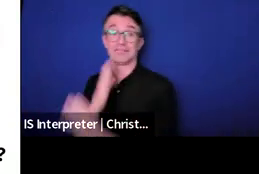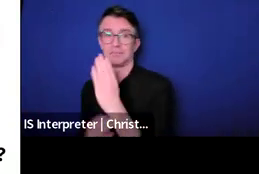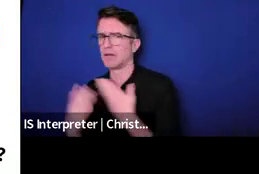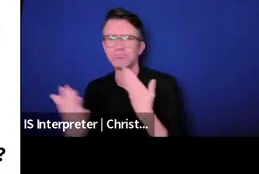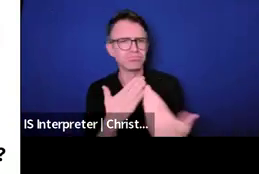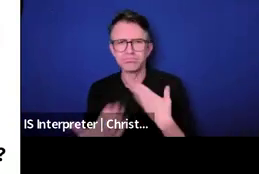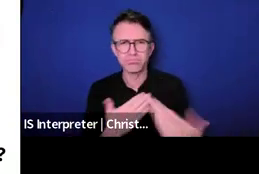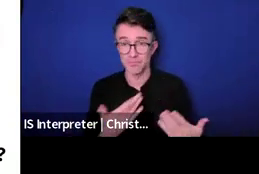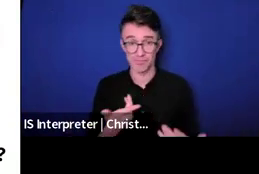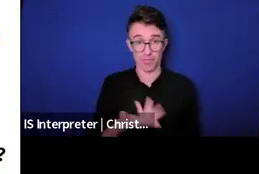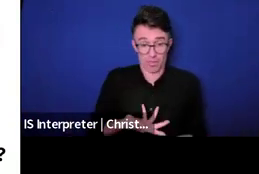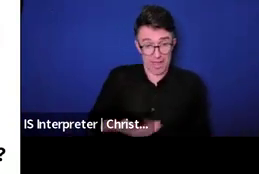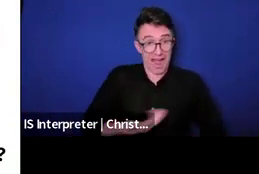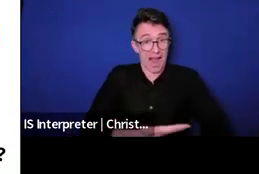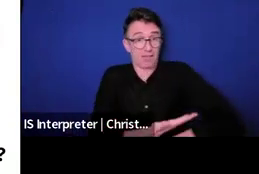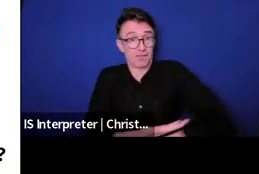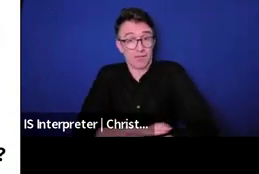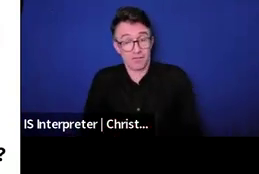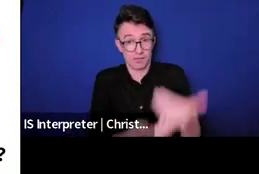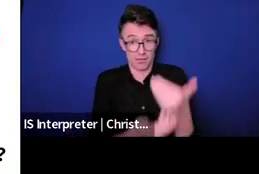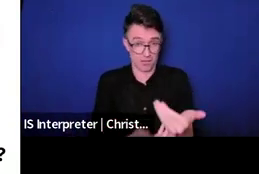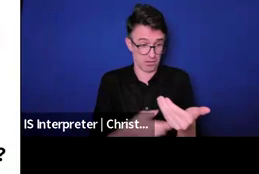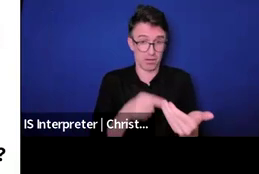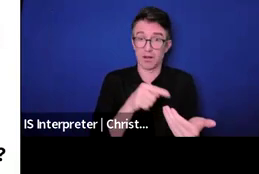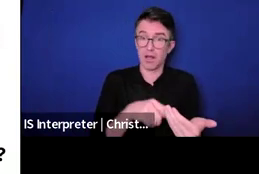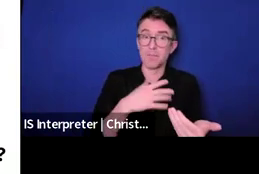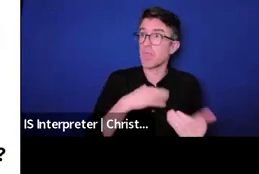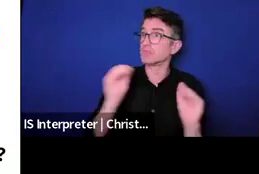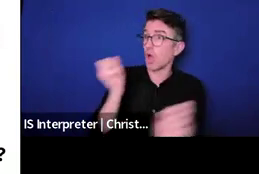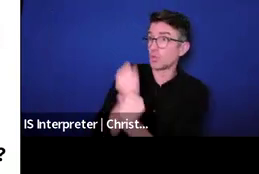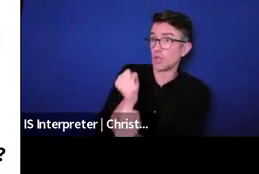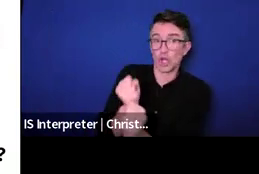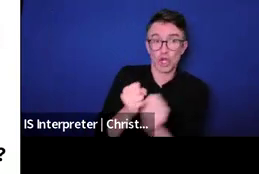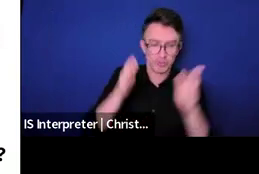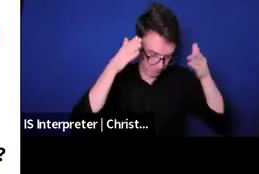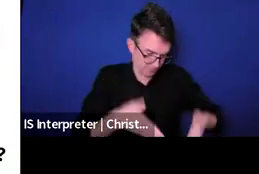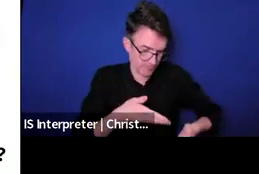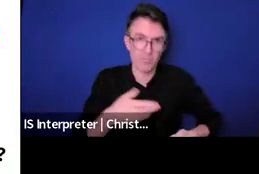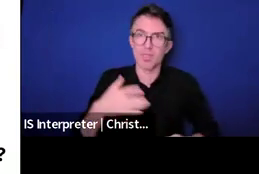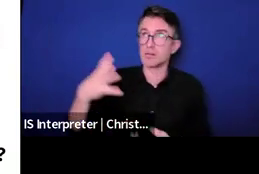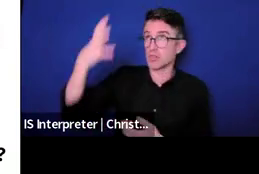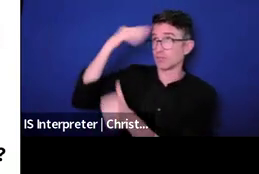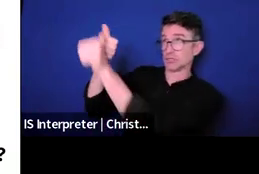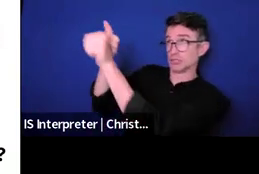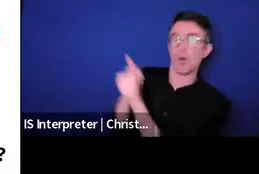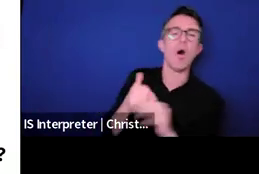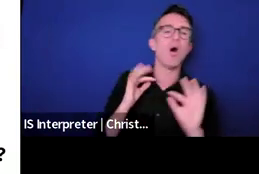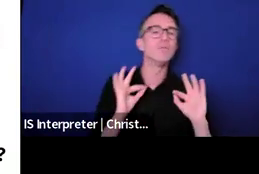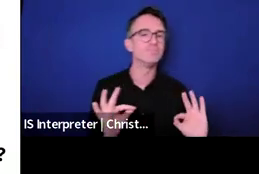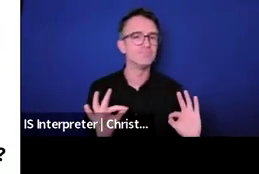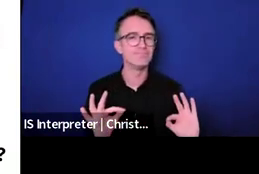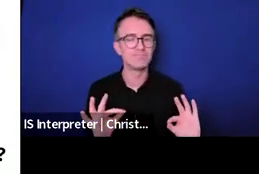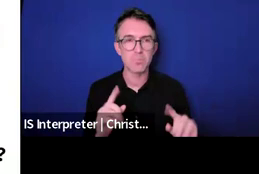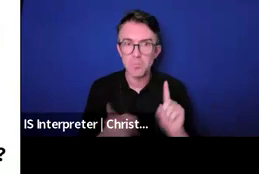children, and I would add as well for caregiving responsibilities for others within a household is critical. Having access to